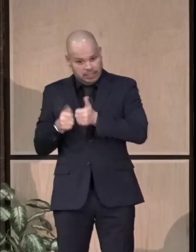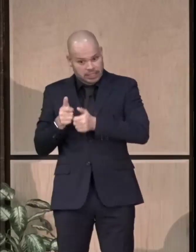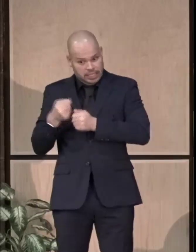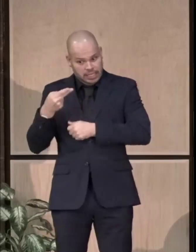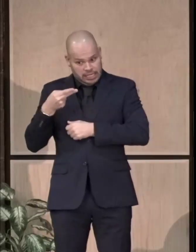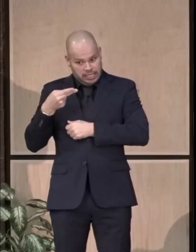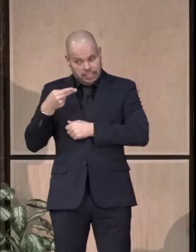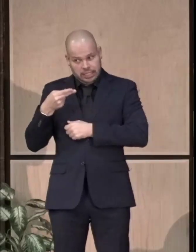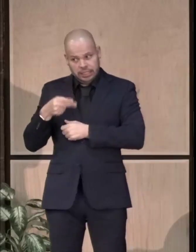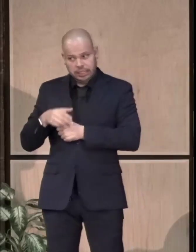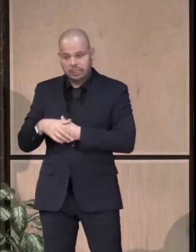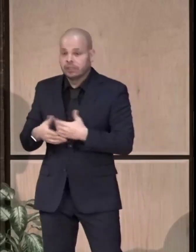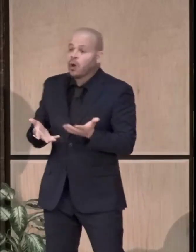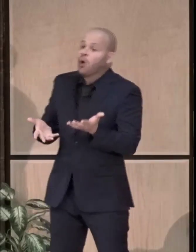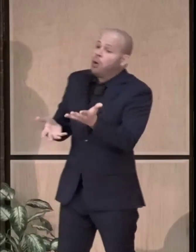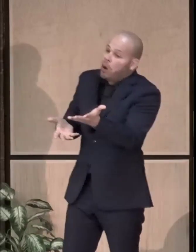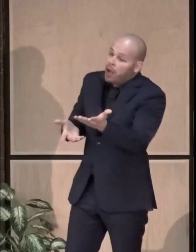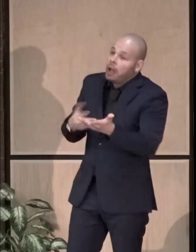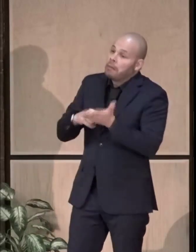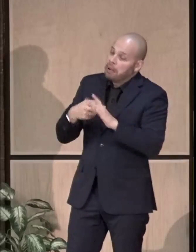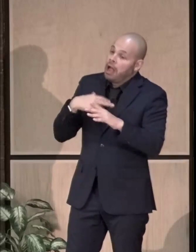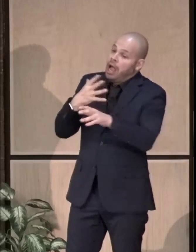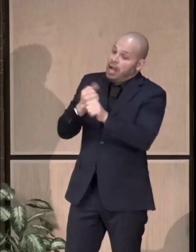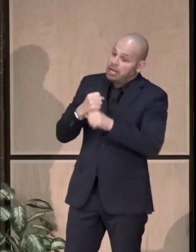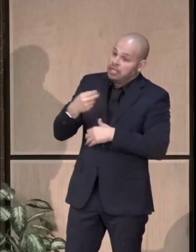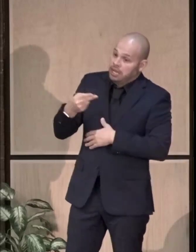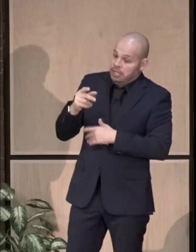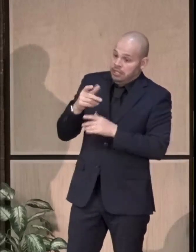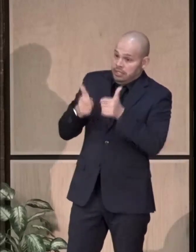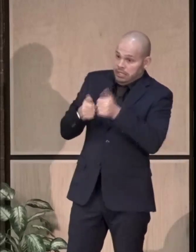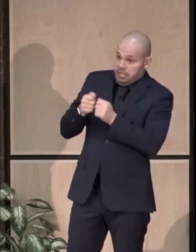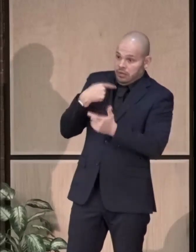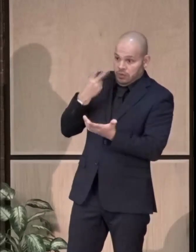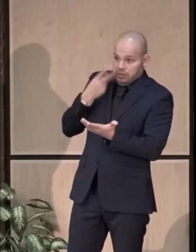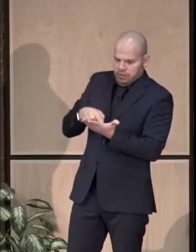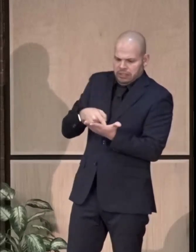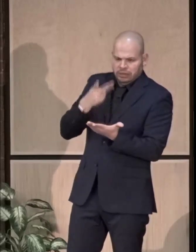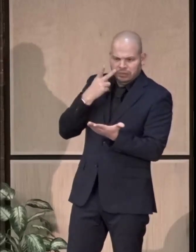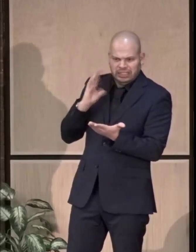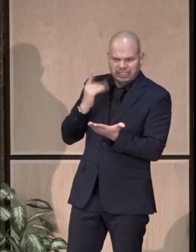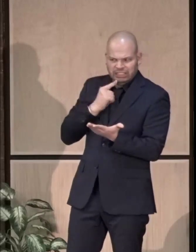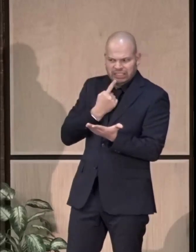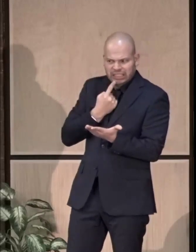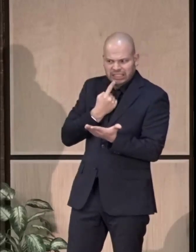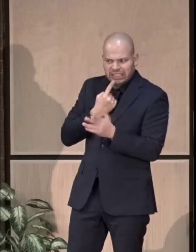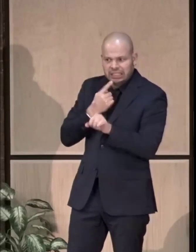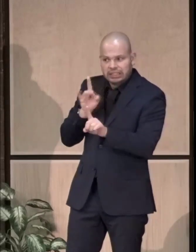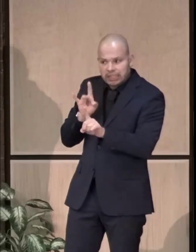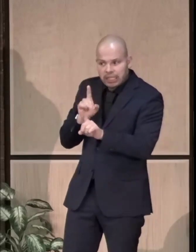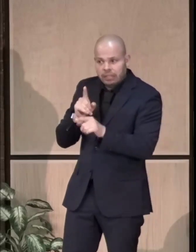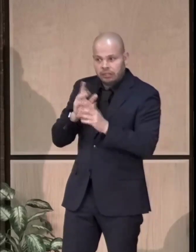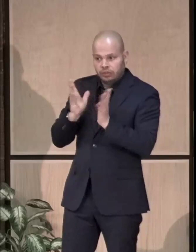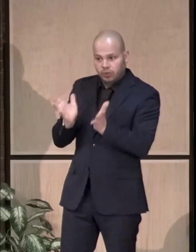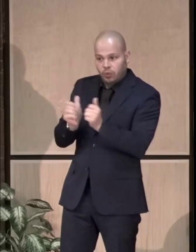Yeah. I mean, yes, we received that. We treated it seriously. I also spoke with Card later on that day on this